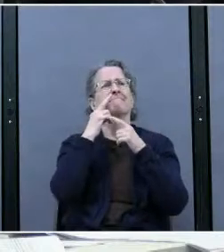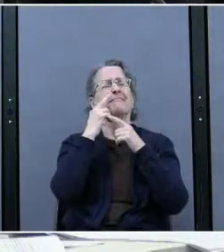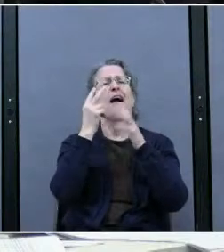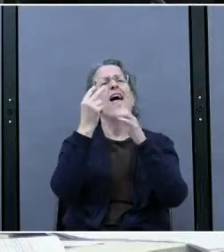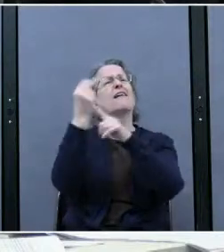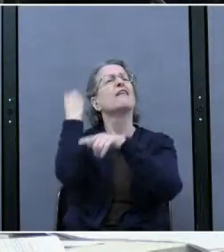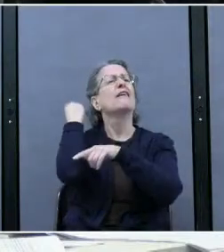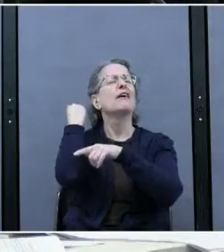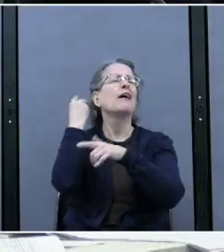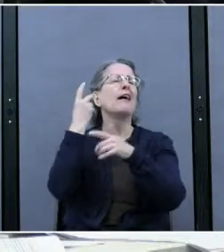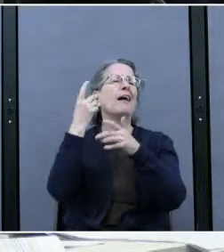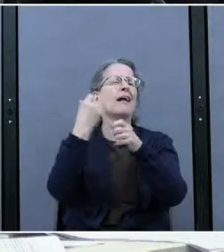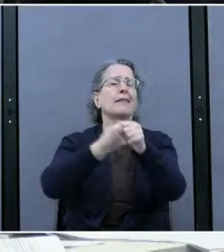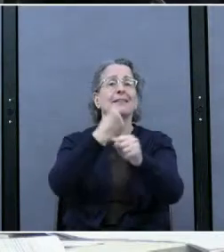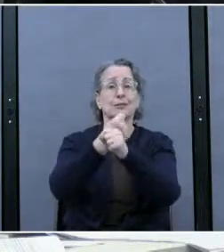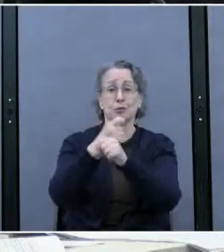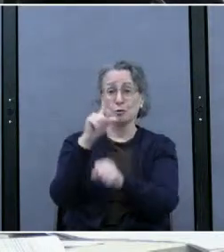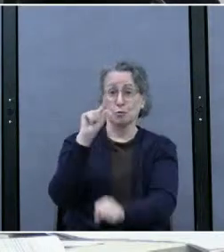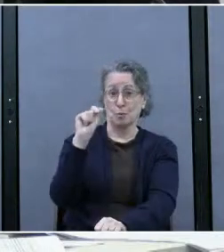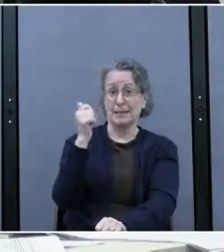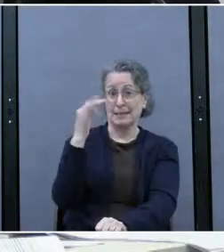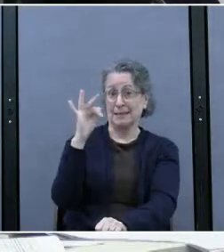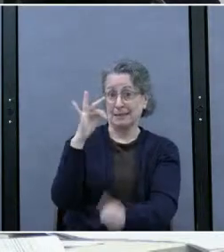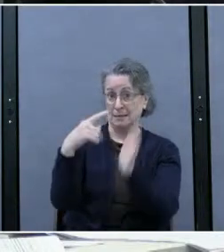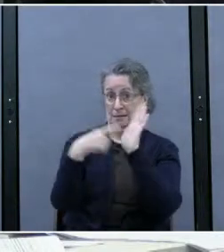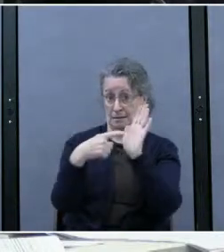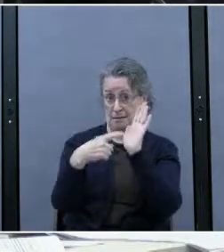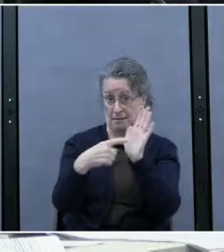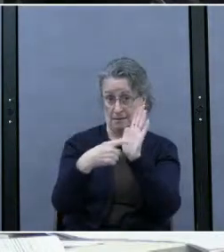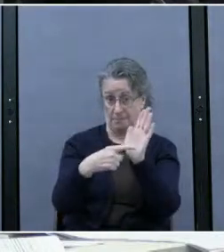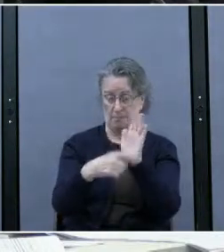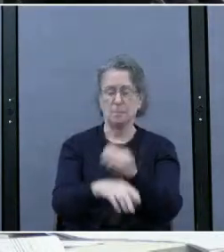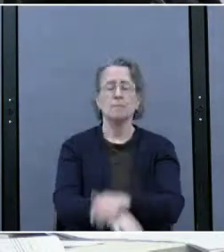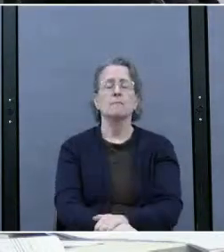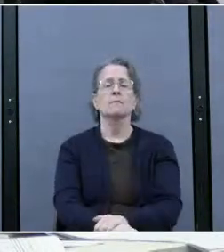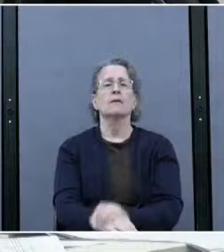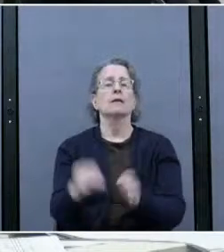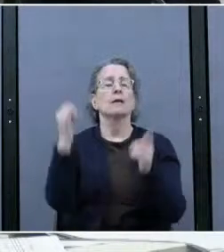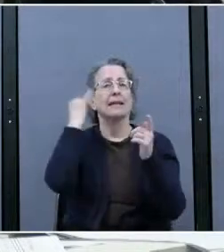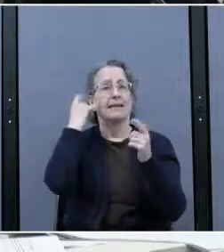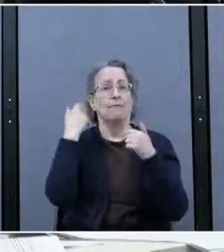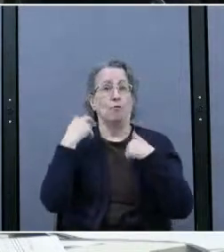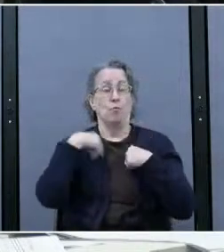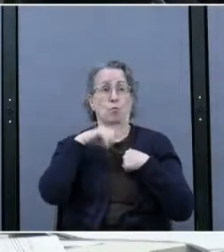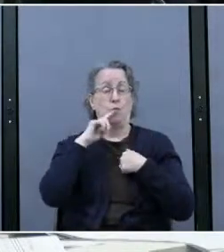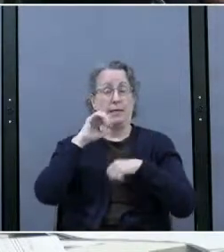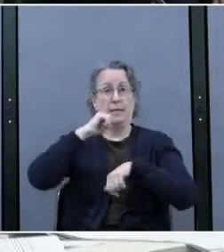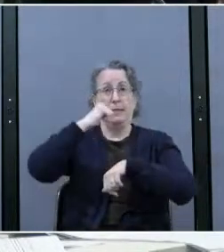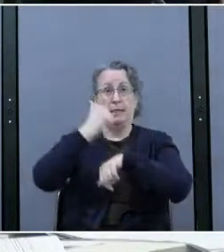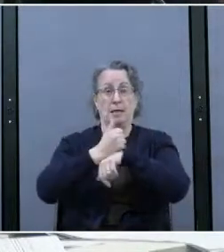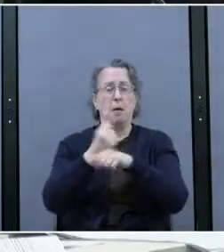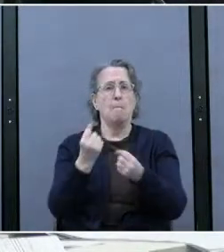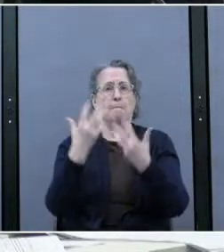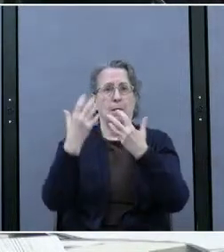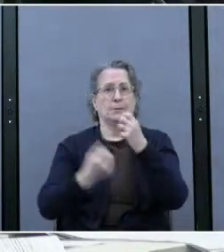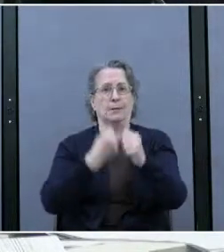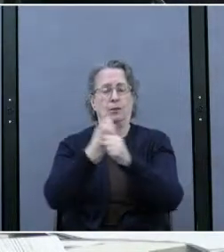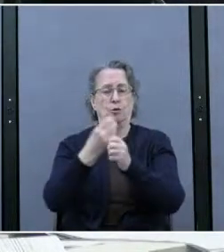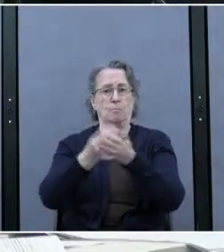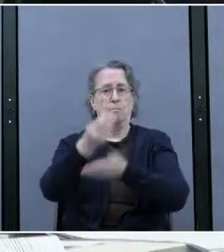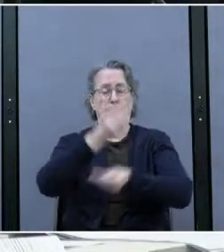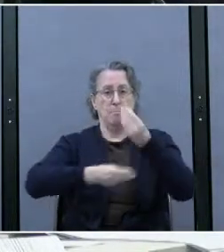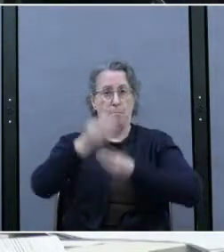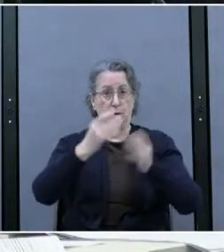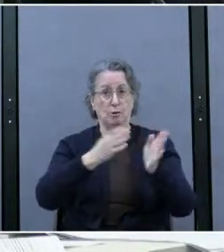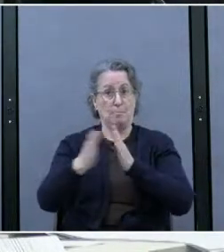2019. If we were to do a multi-year budget plan in 2019, not knowing that